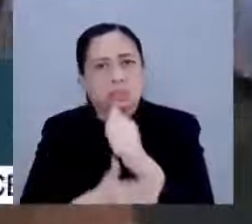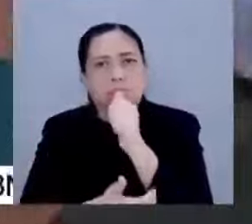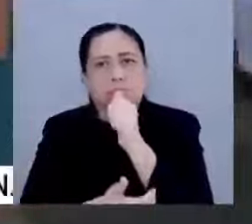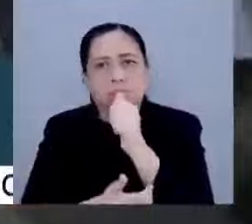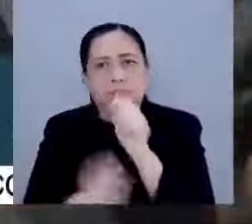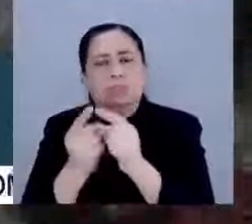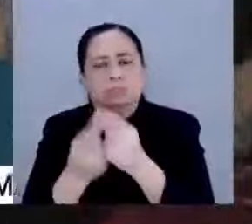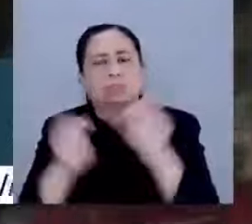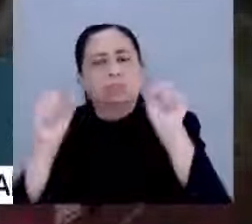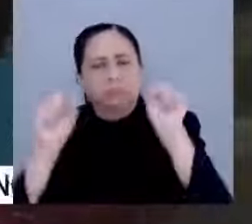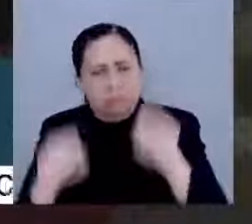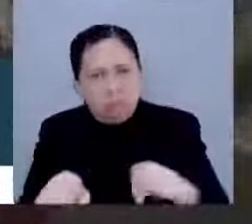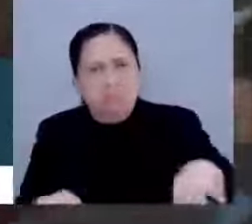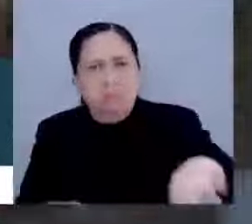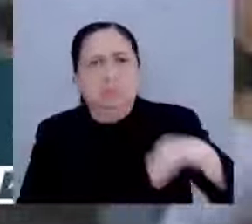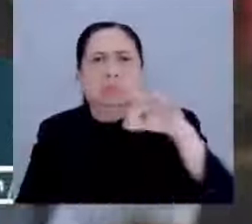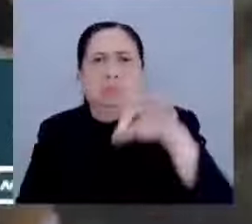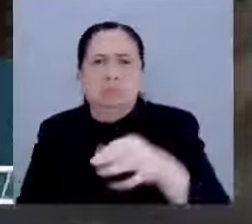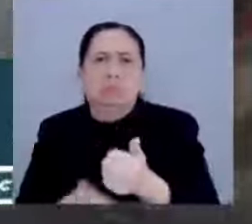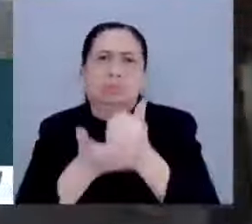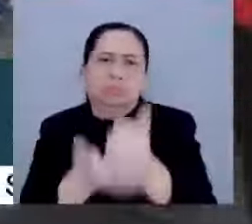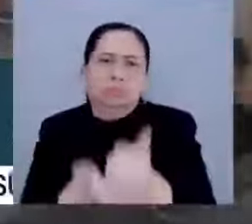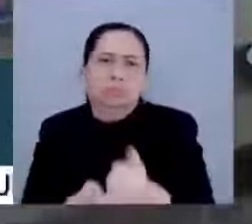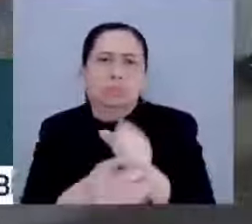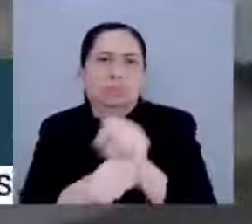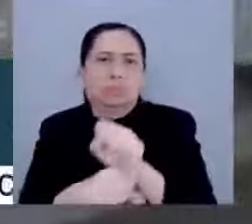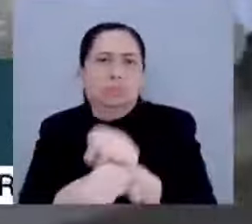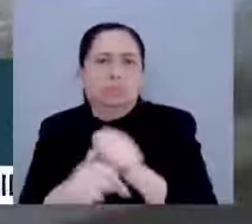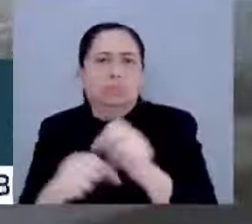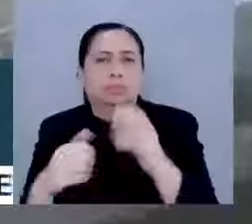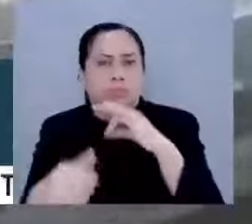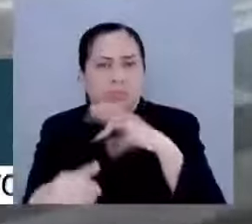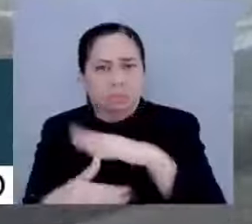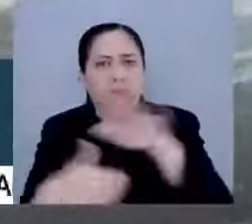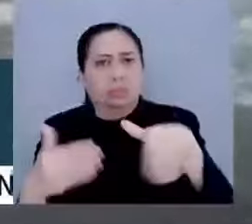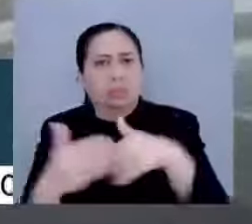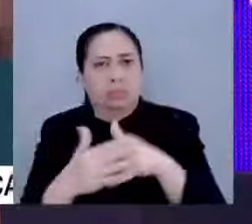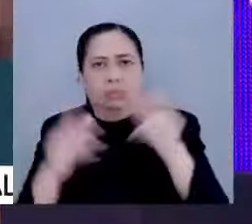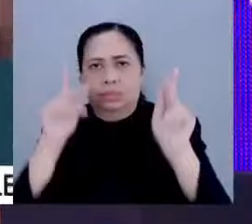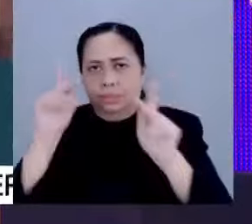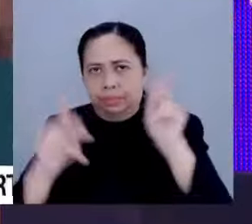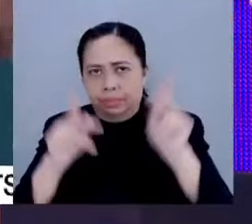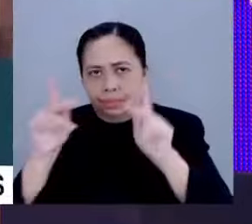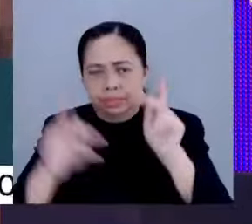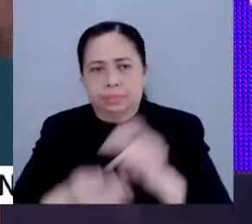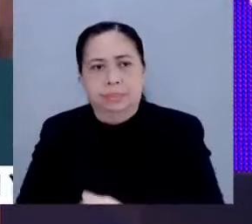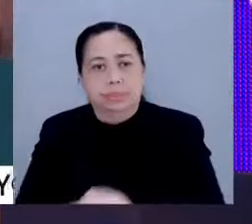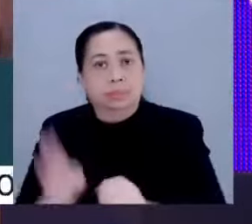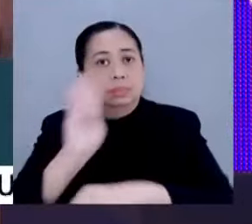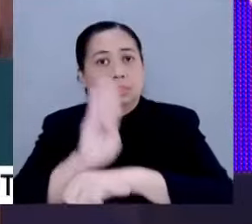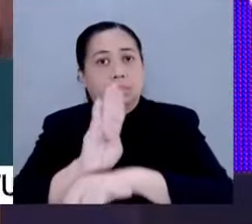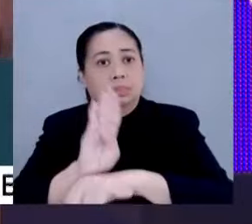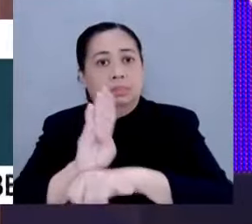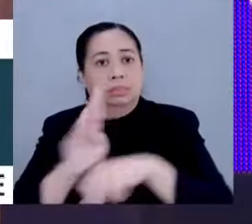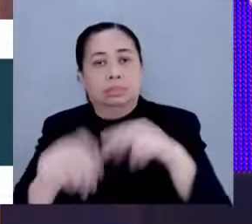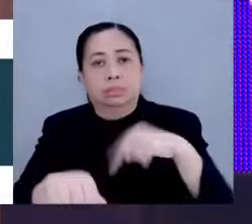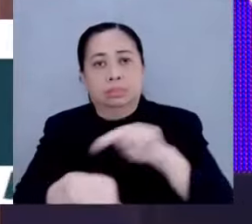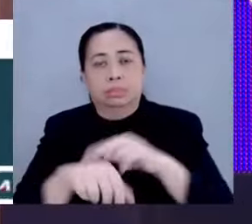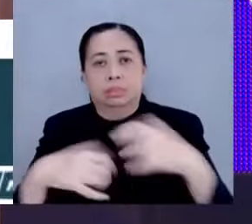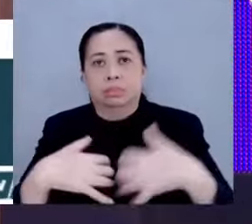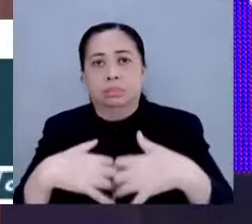can contribute largely to that initiative, benefiting all citizens. Business in nation building